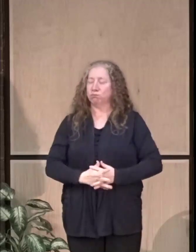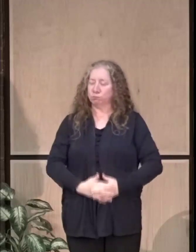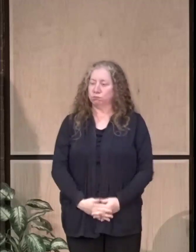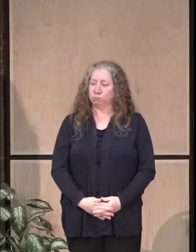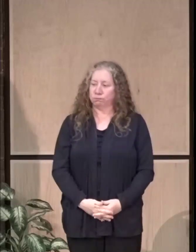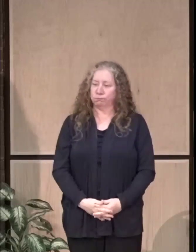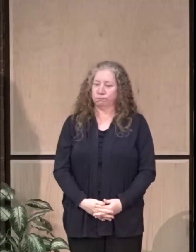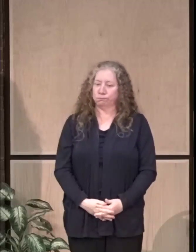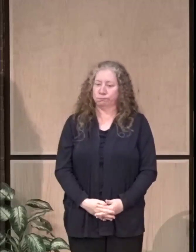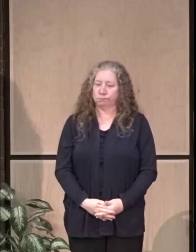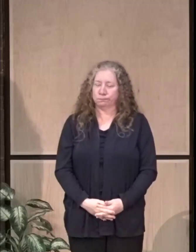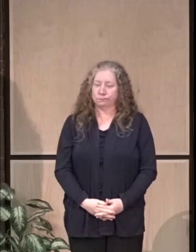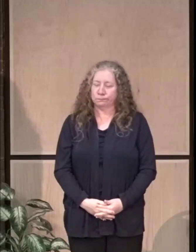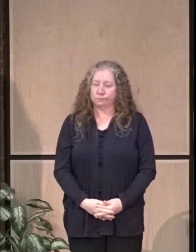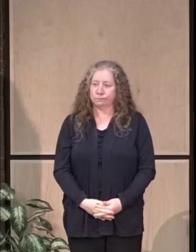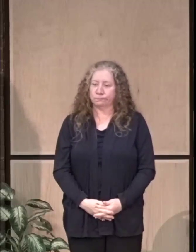Okay. Let's turn